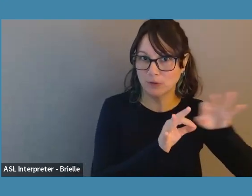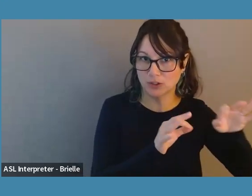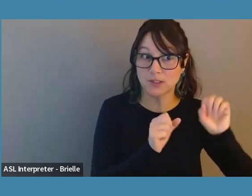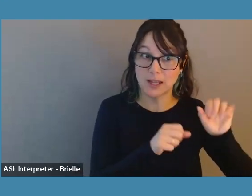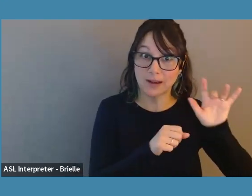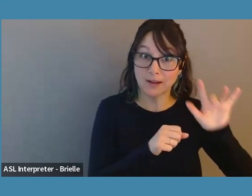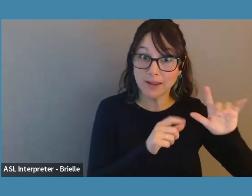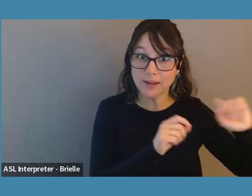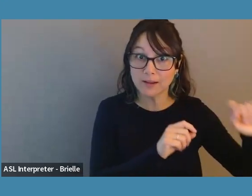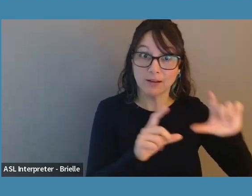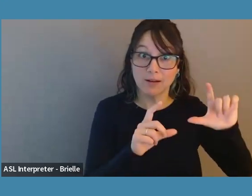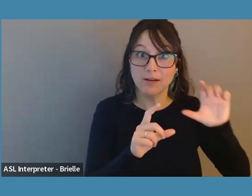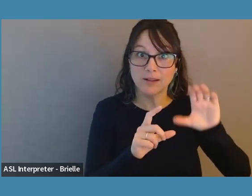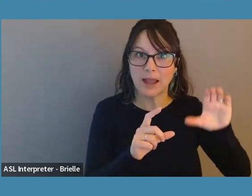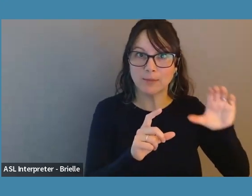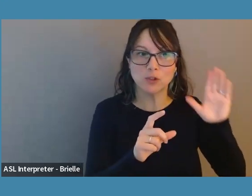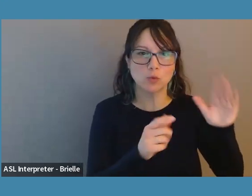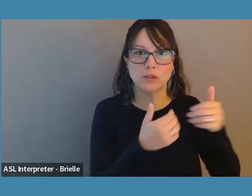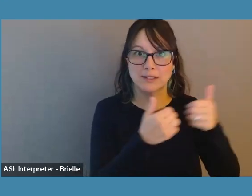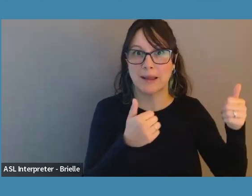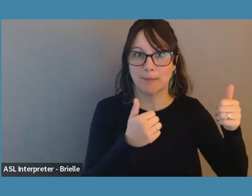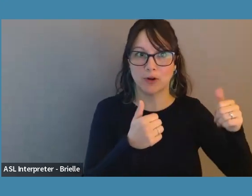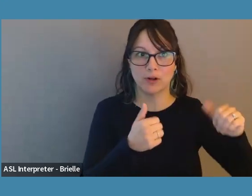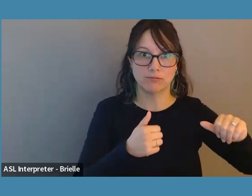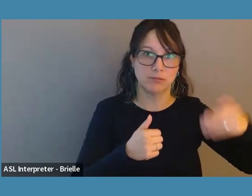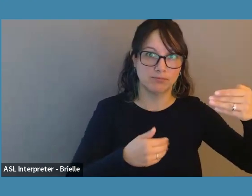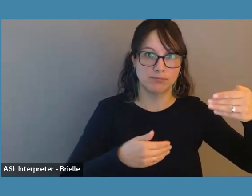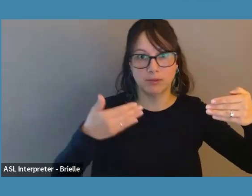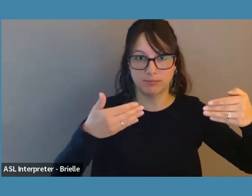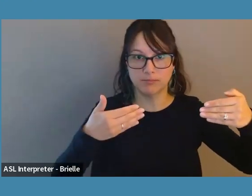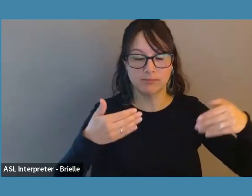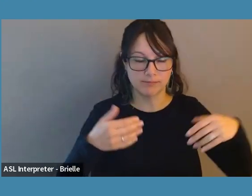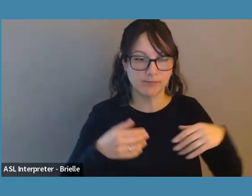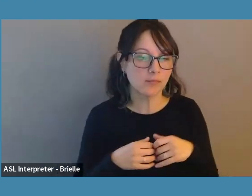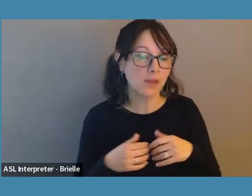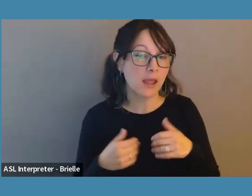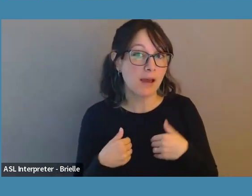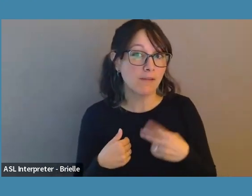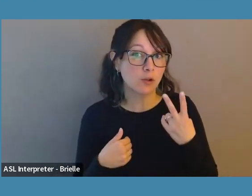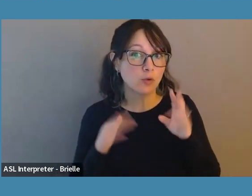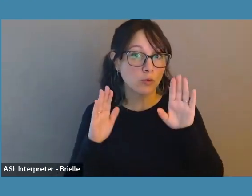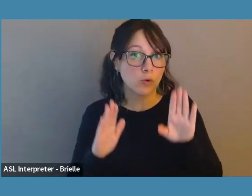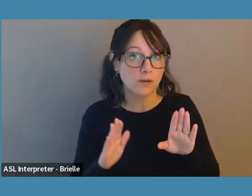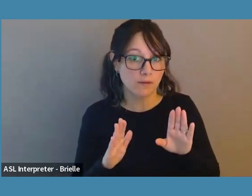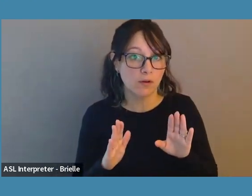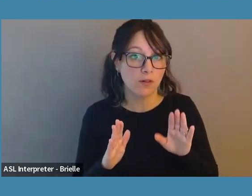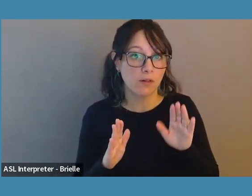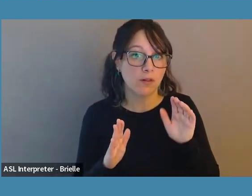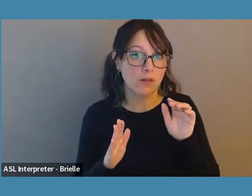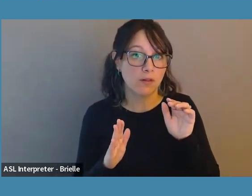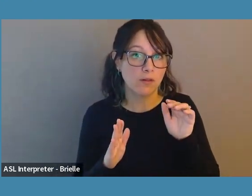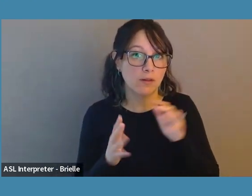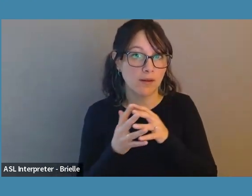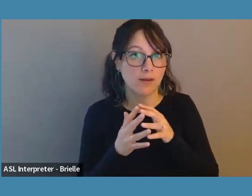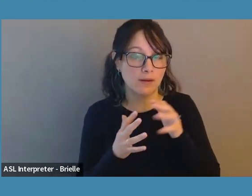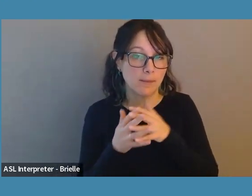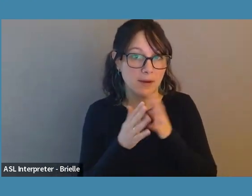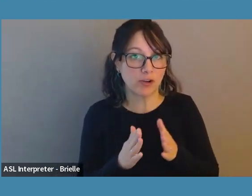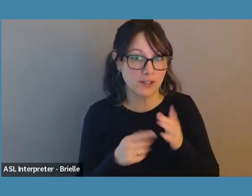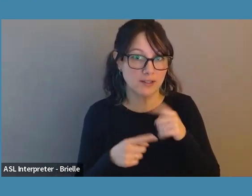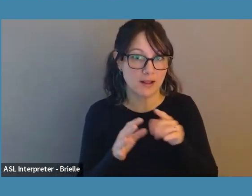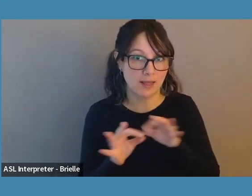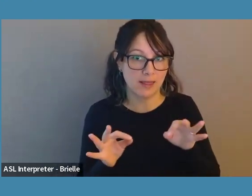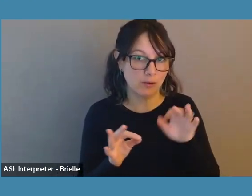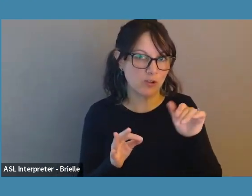caption appear in a separate window on your computer. We have two wonderful American Sign